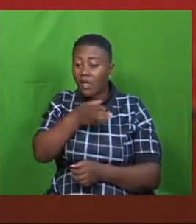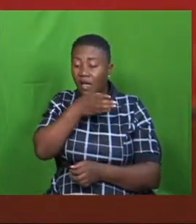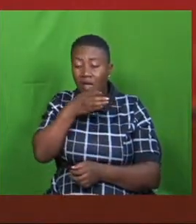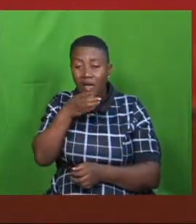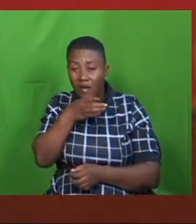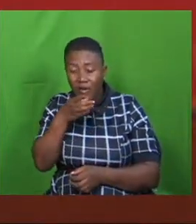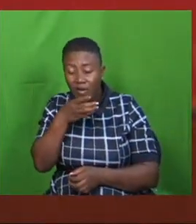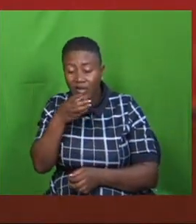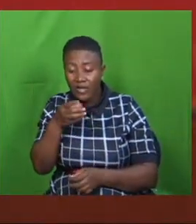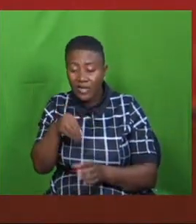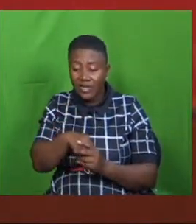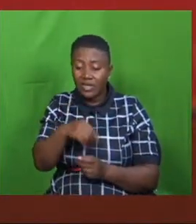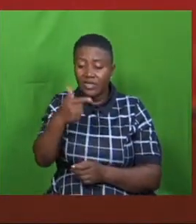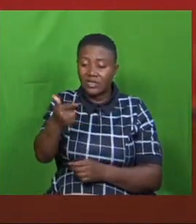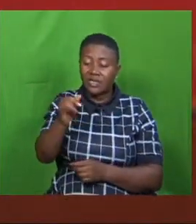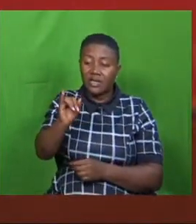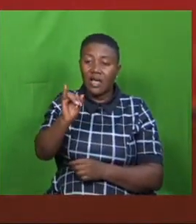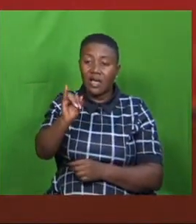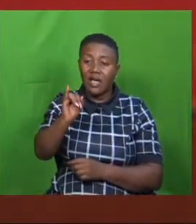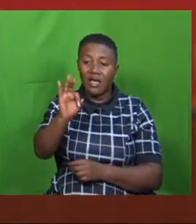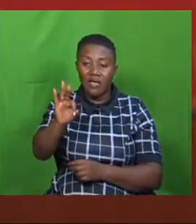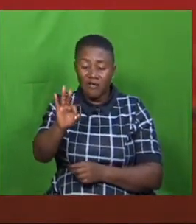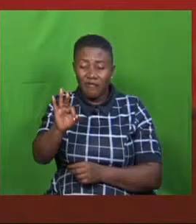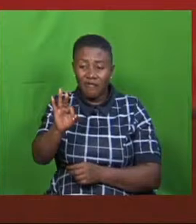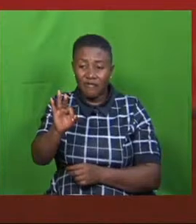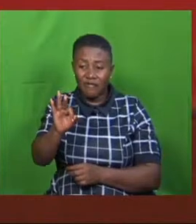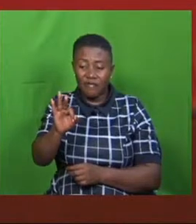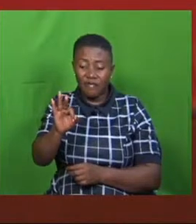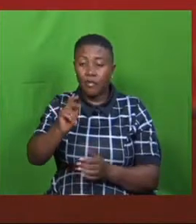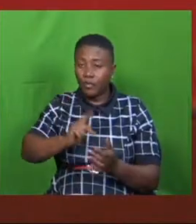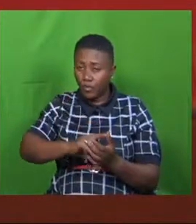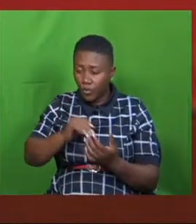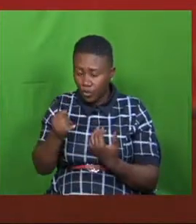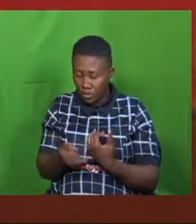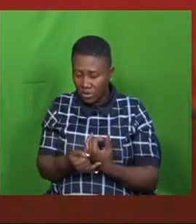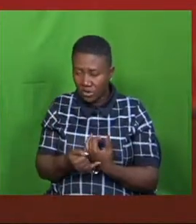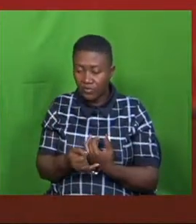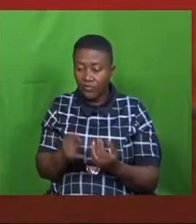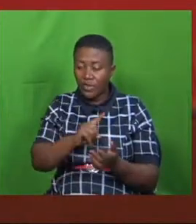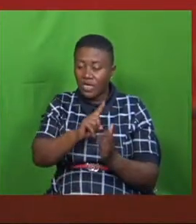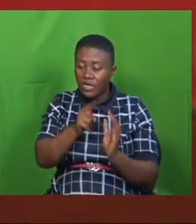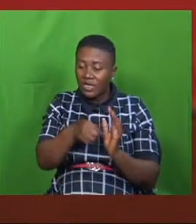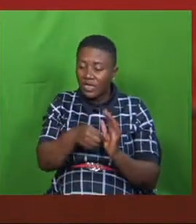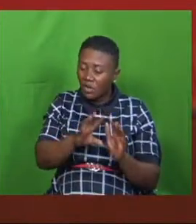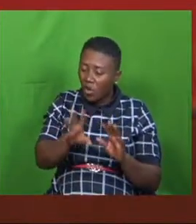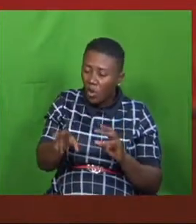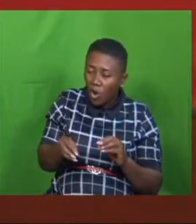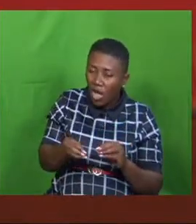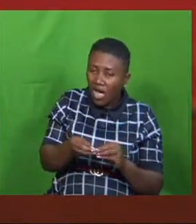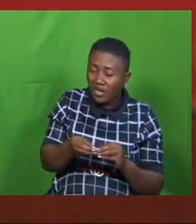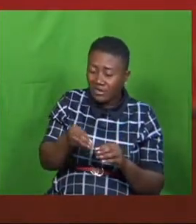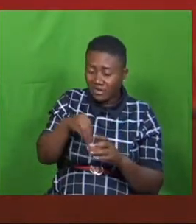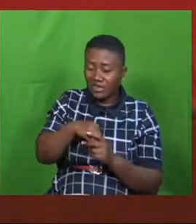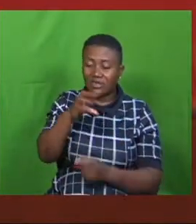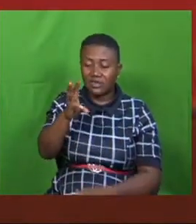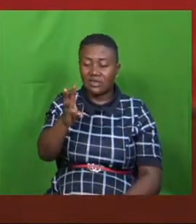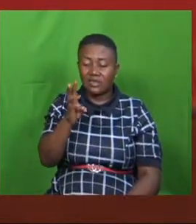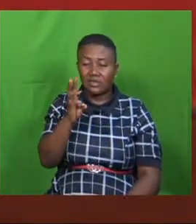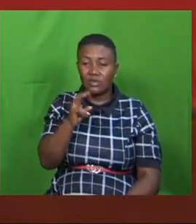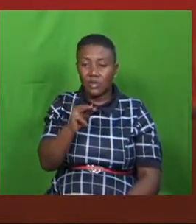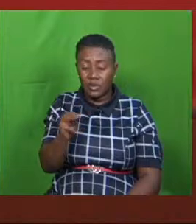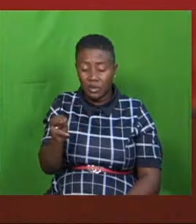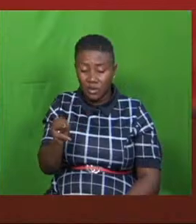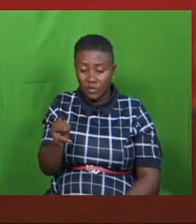pipeline. So that is why we're talking about disaggregating the figure so that you know how much is for